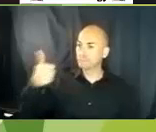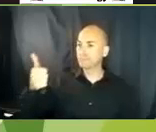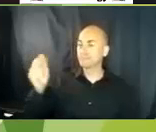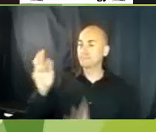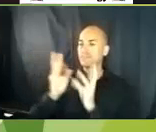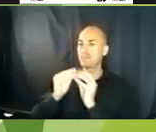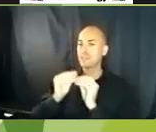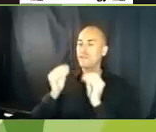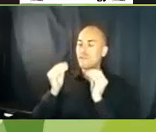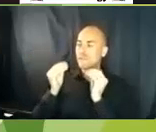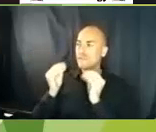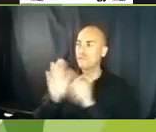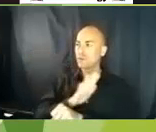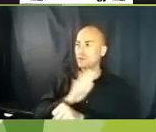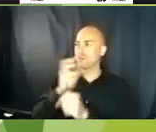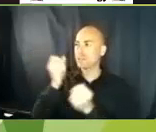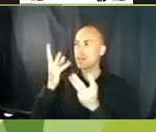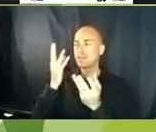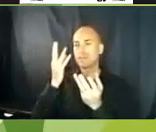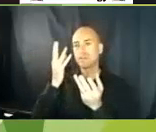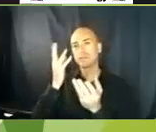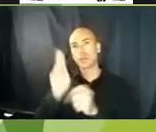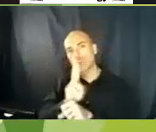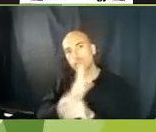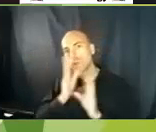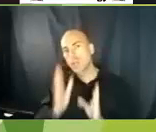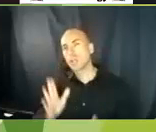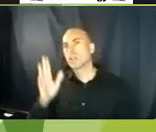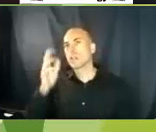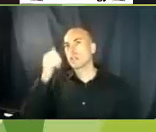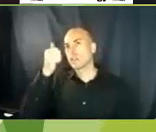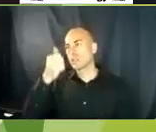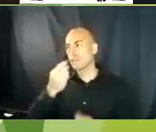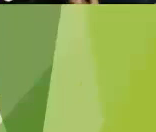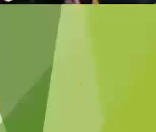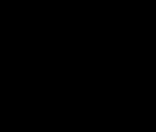awesome session, just jam-packed full of lots of useful information. Thank you.